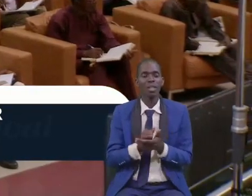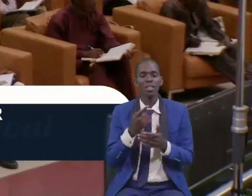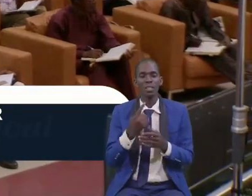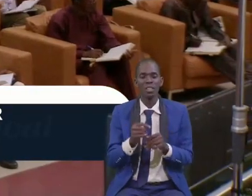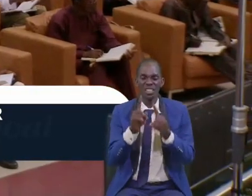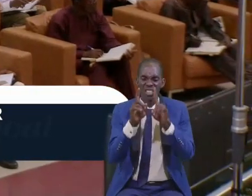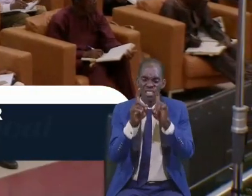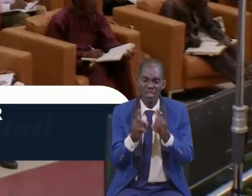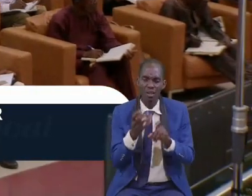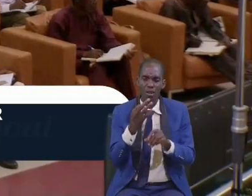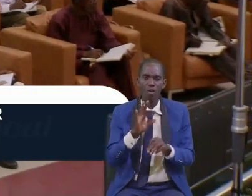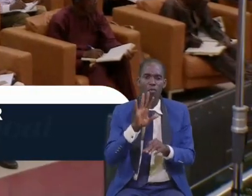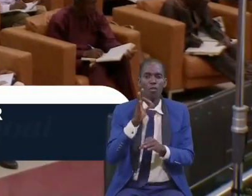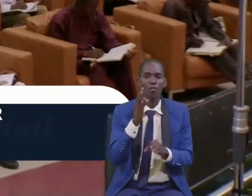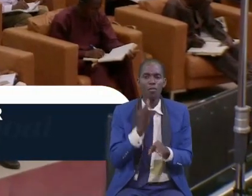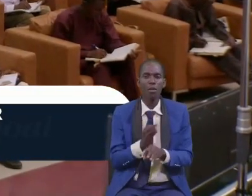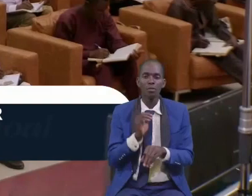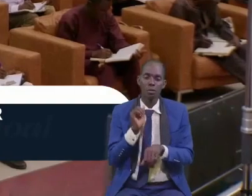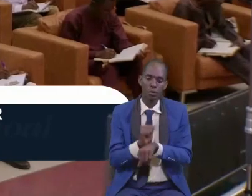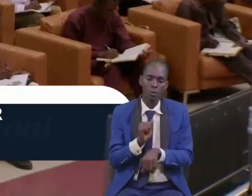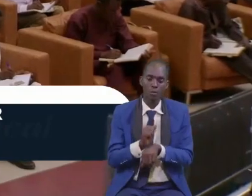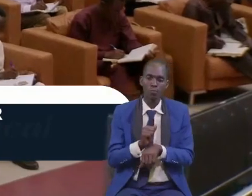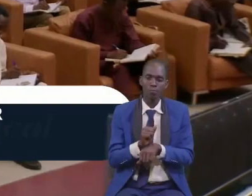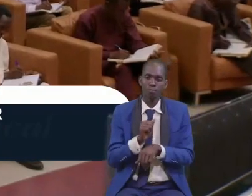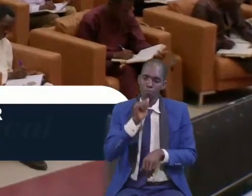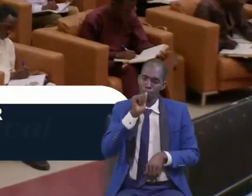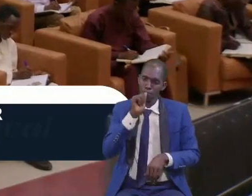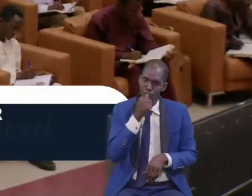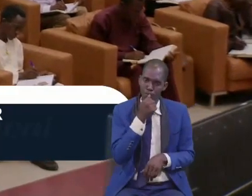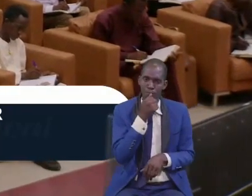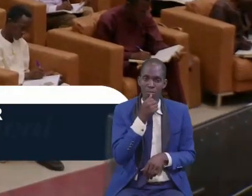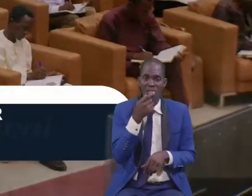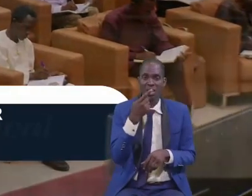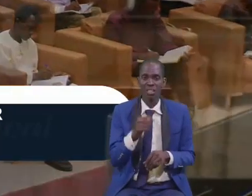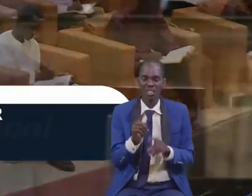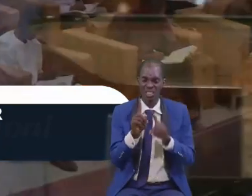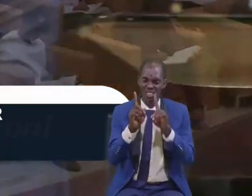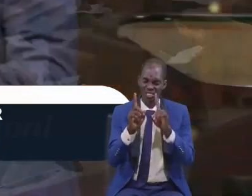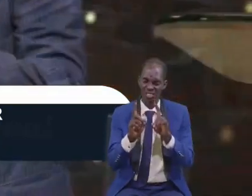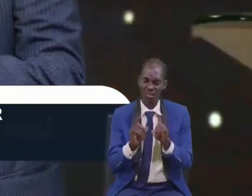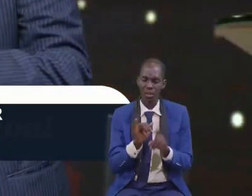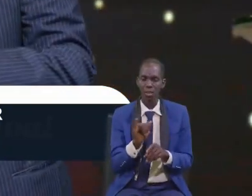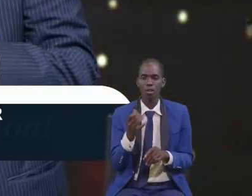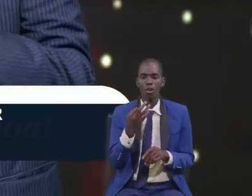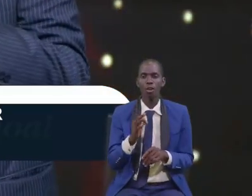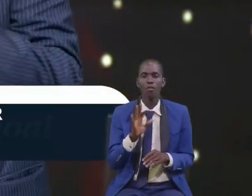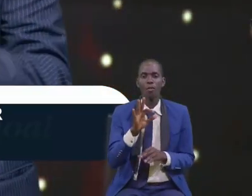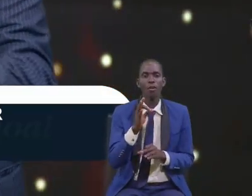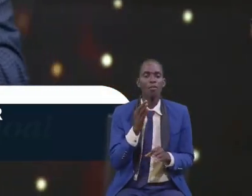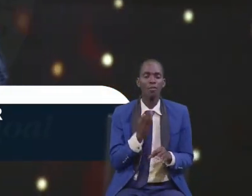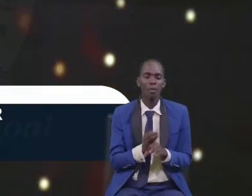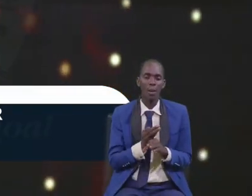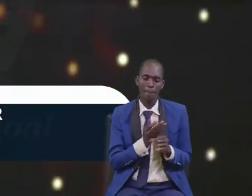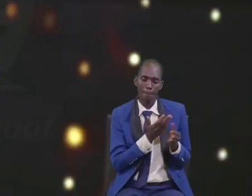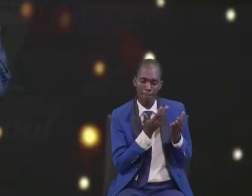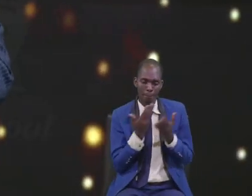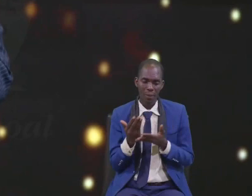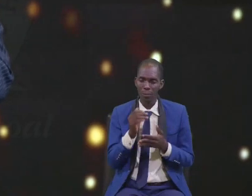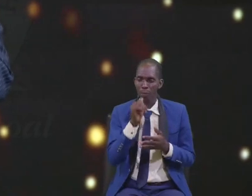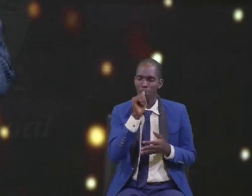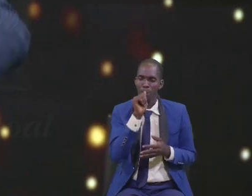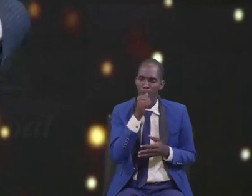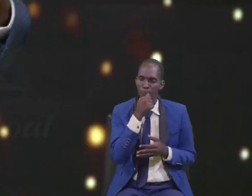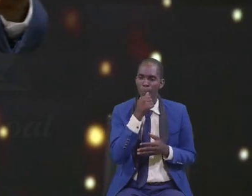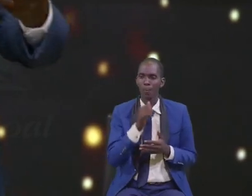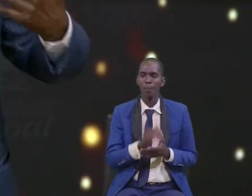faith worketh patience." The trying trial of your faith worketh